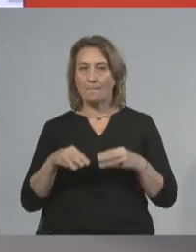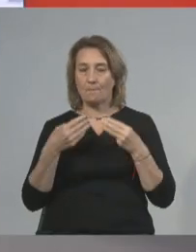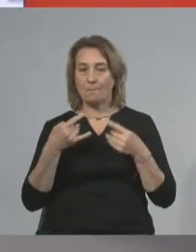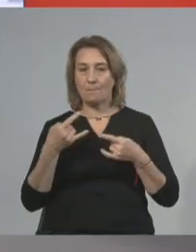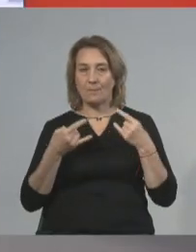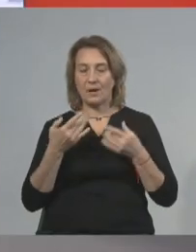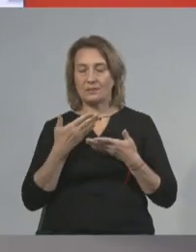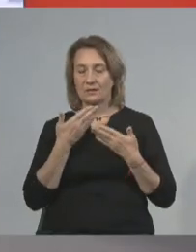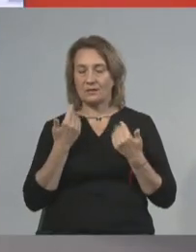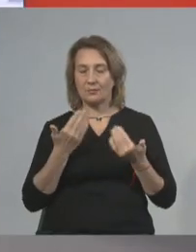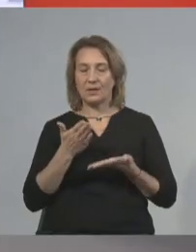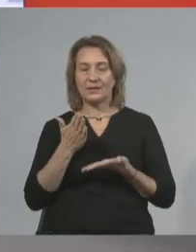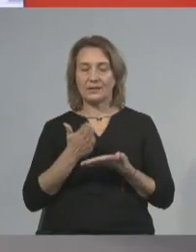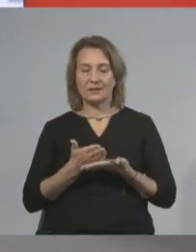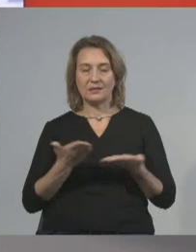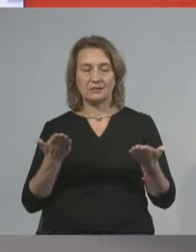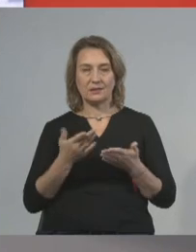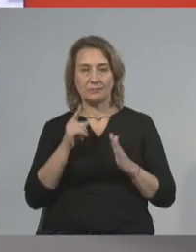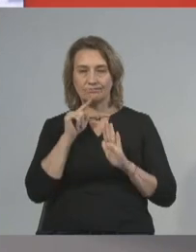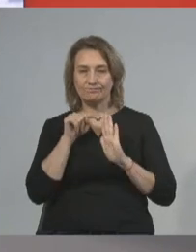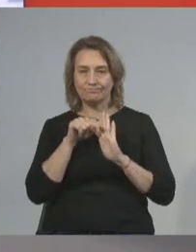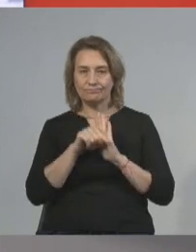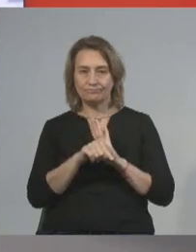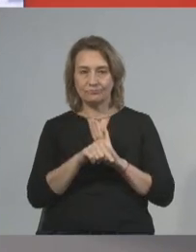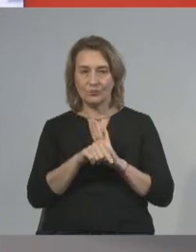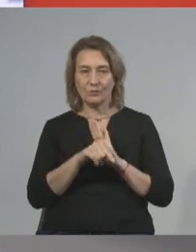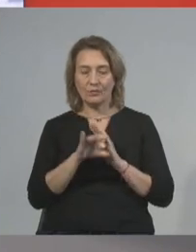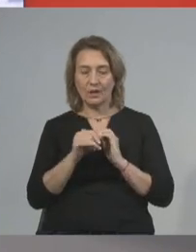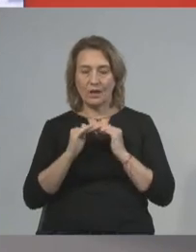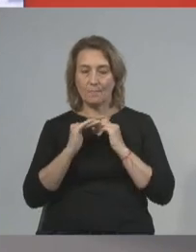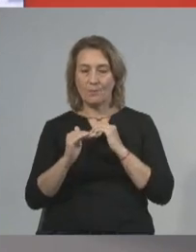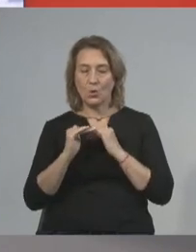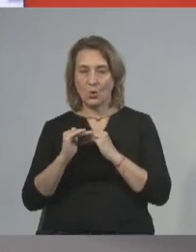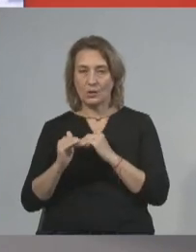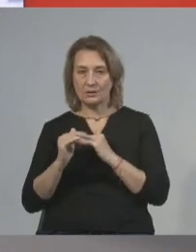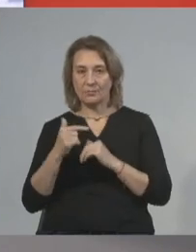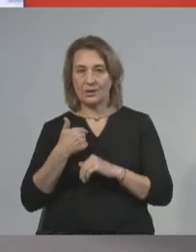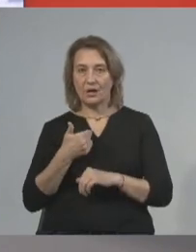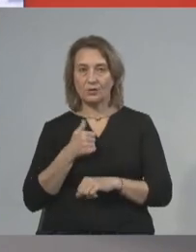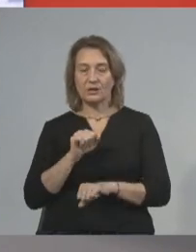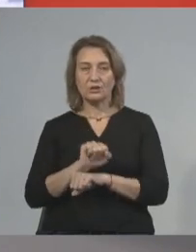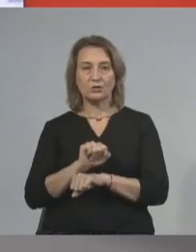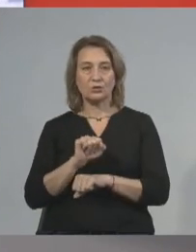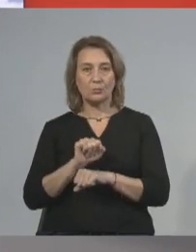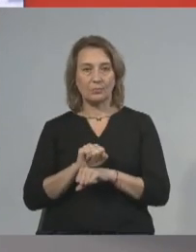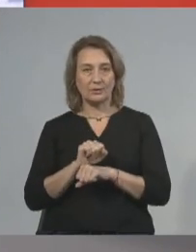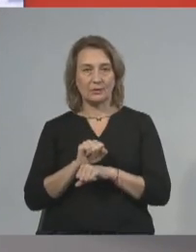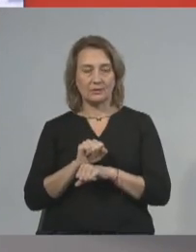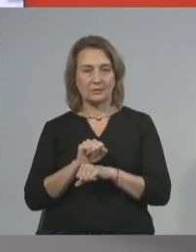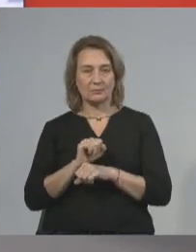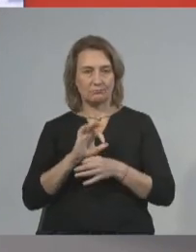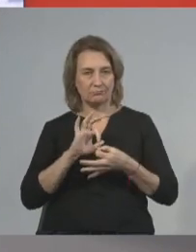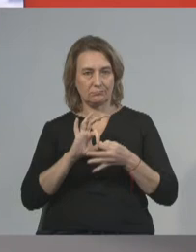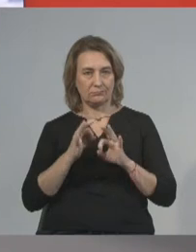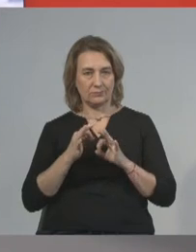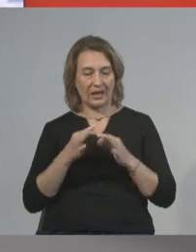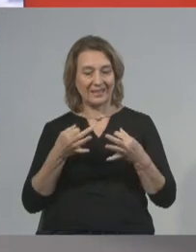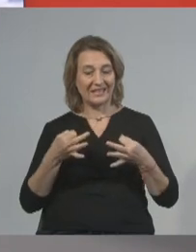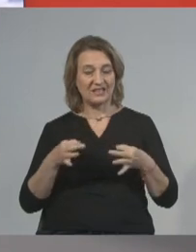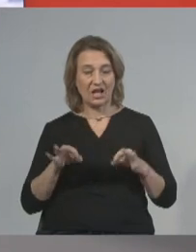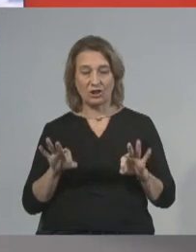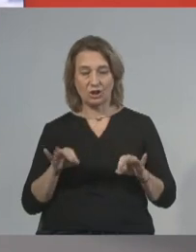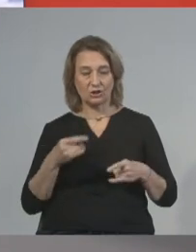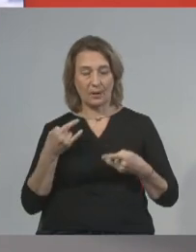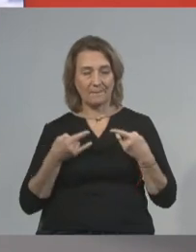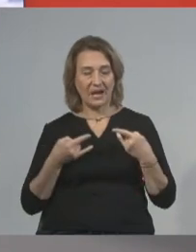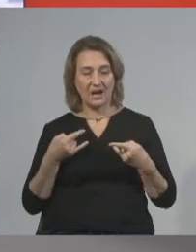could counter this propaganda as there are several groups so that can that could do that first this is of course